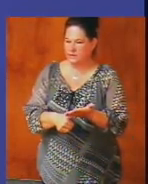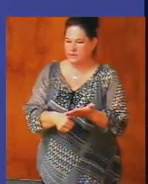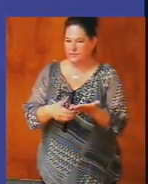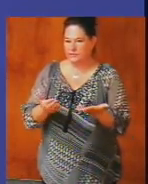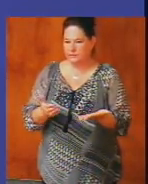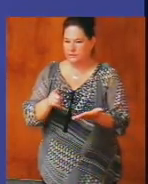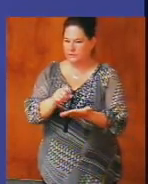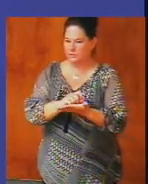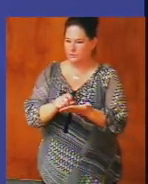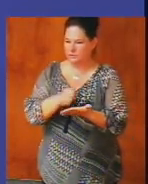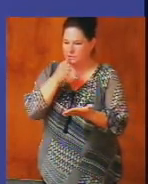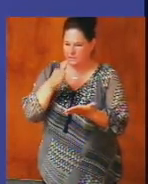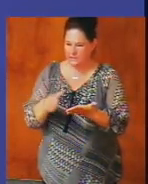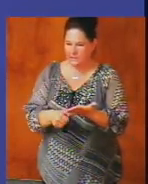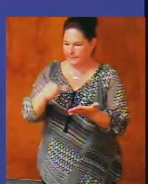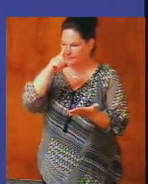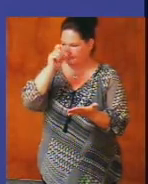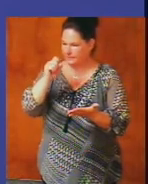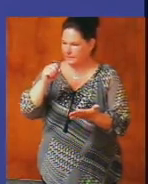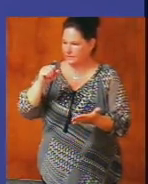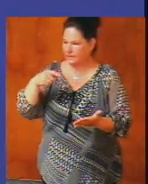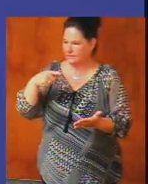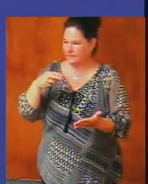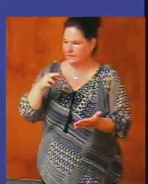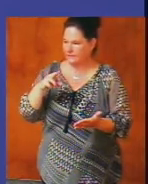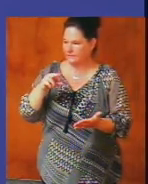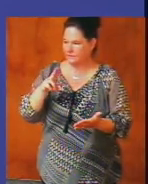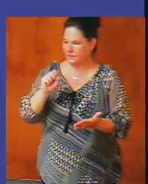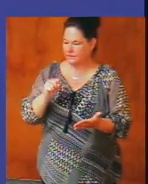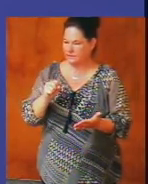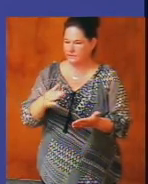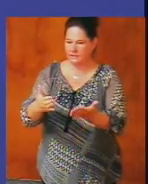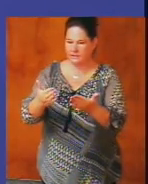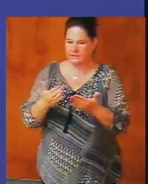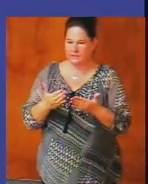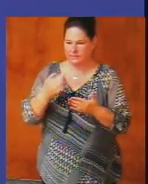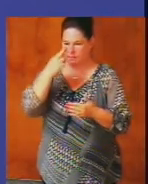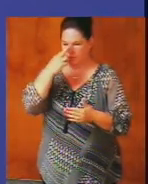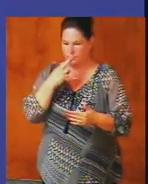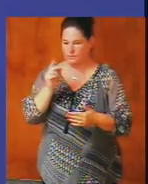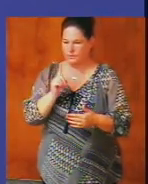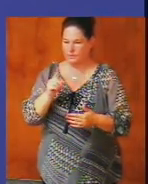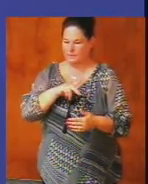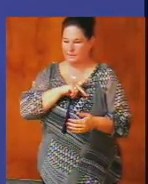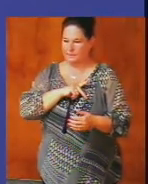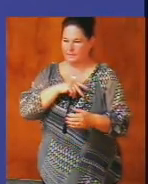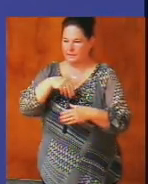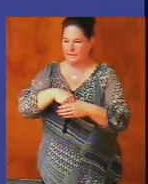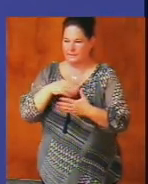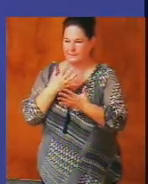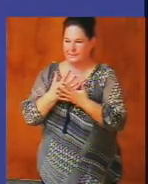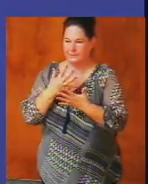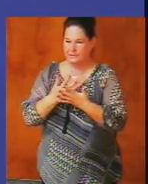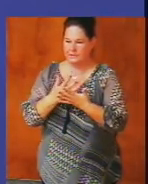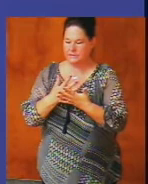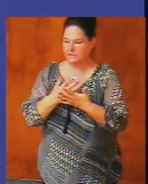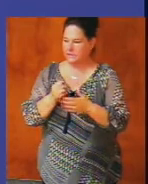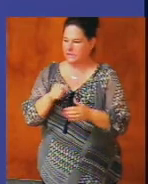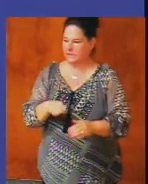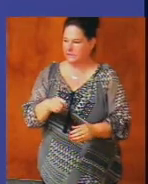Well, he wrote this letter because Epaphras came to Rome where Paul was imprisoned, and